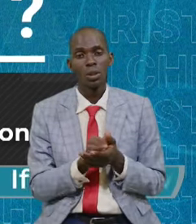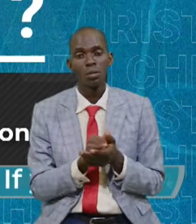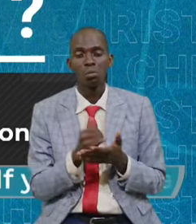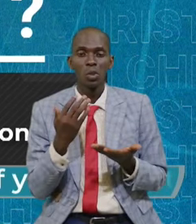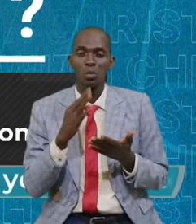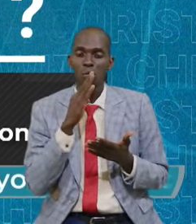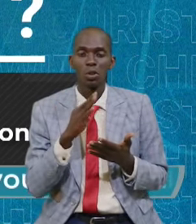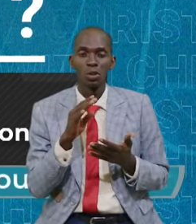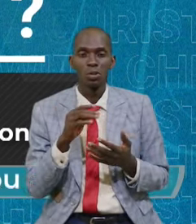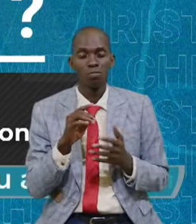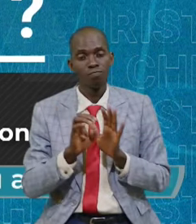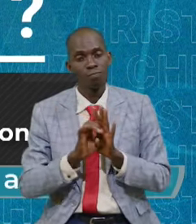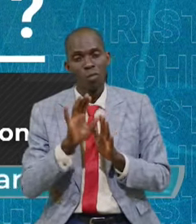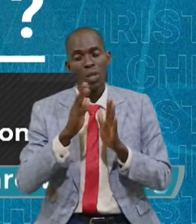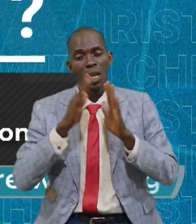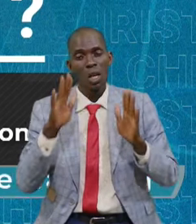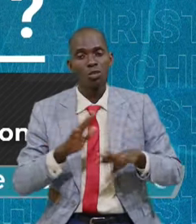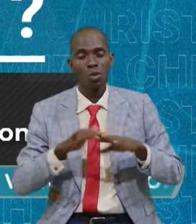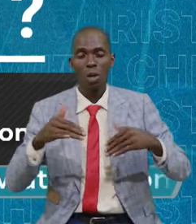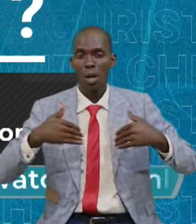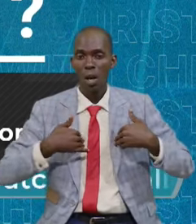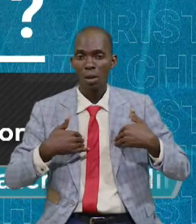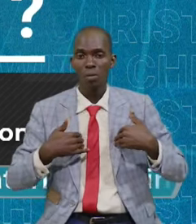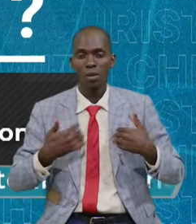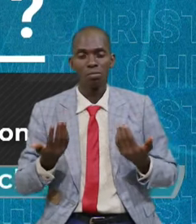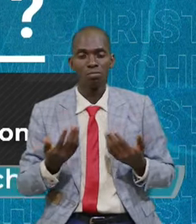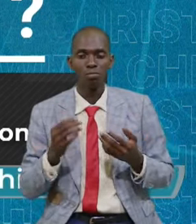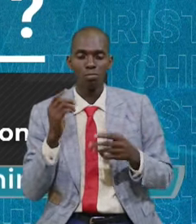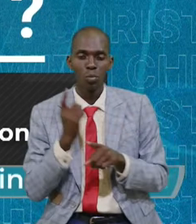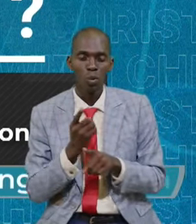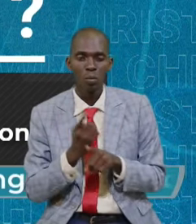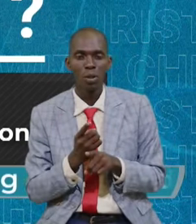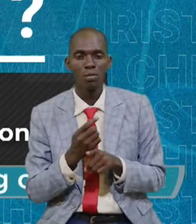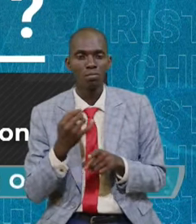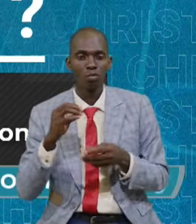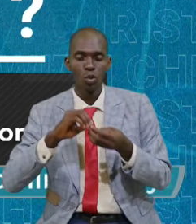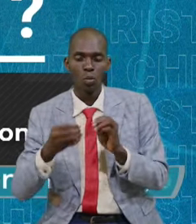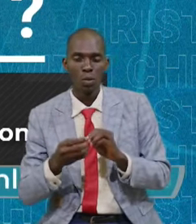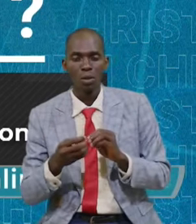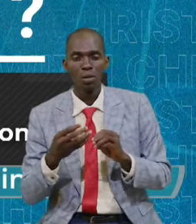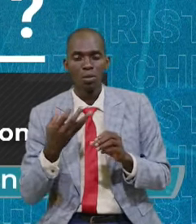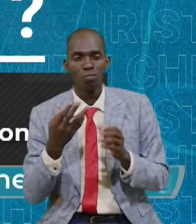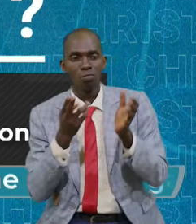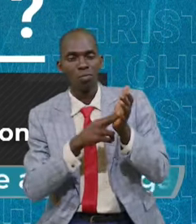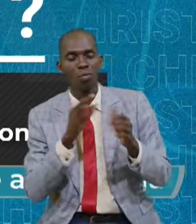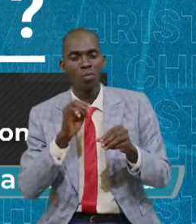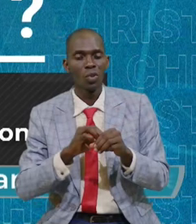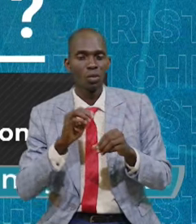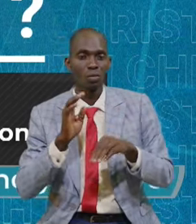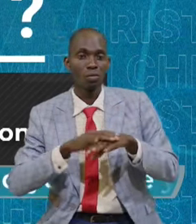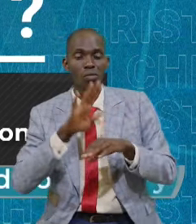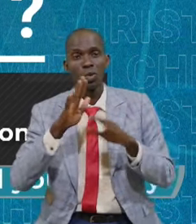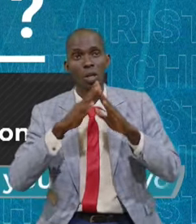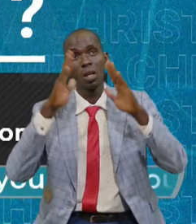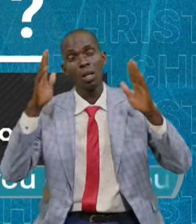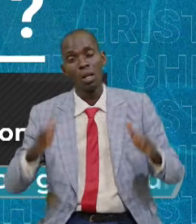proper description by which we can reach you to be of help